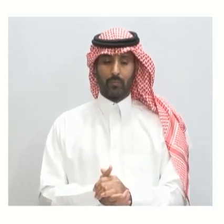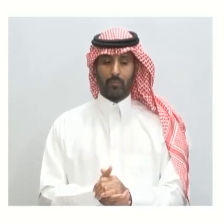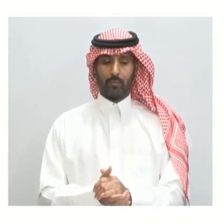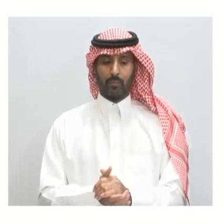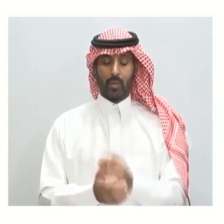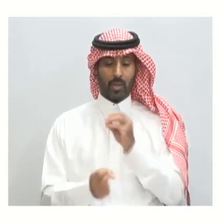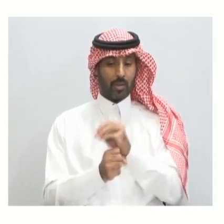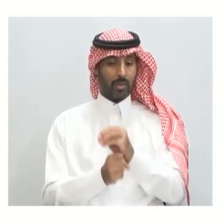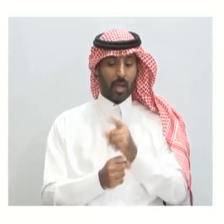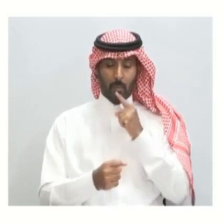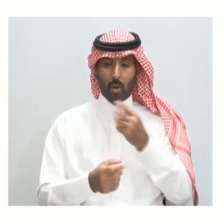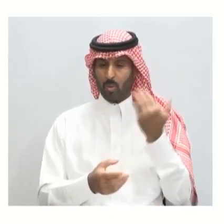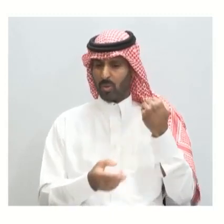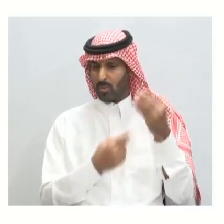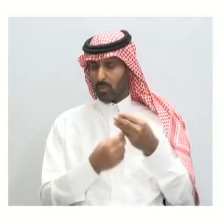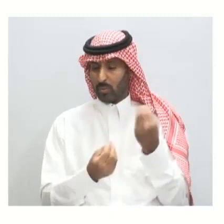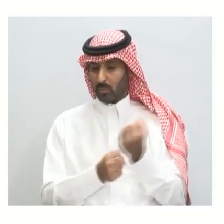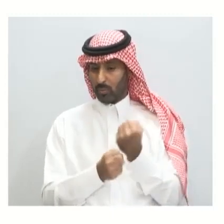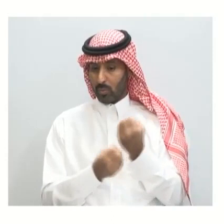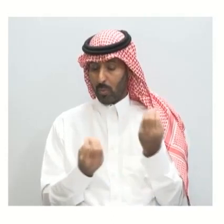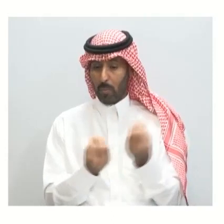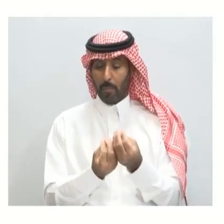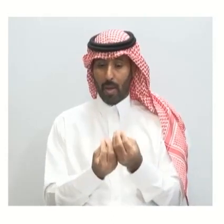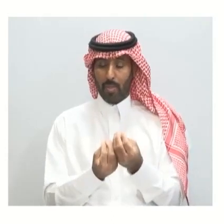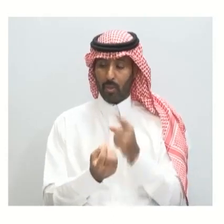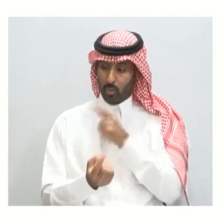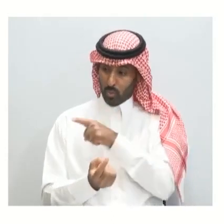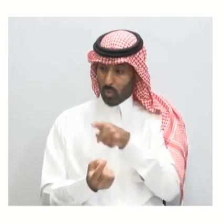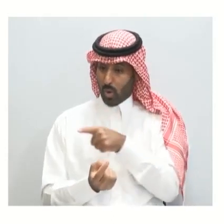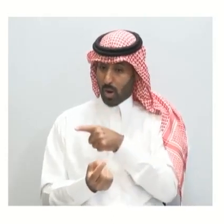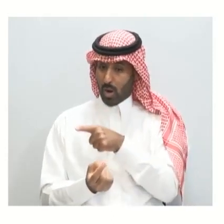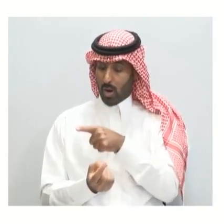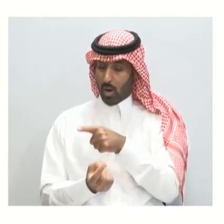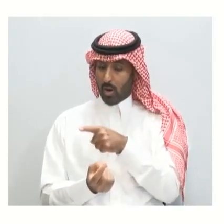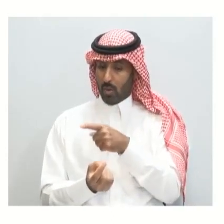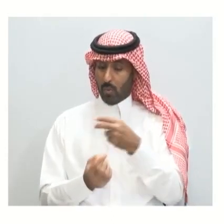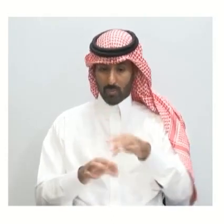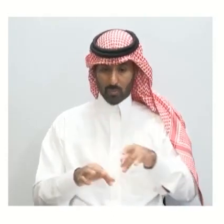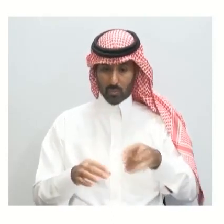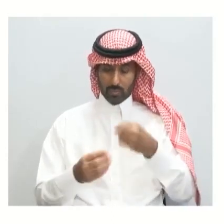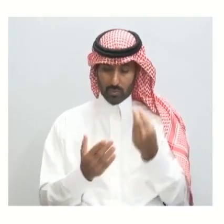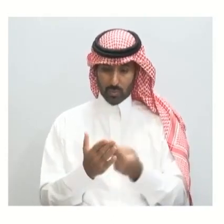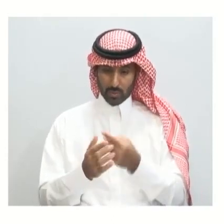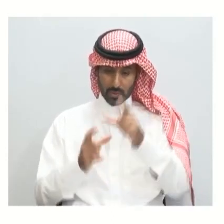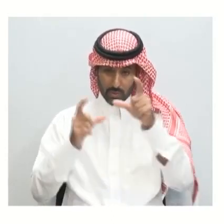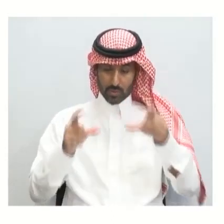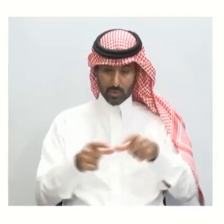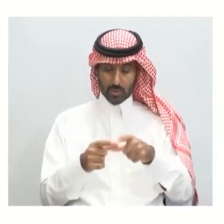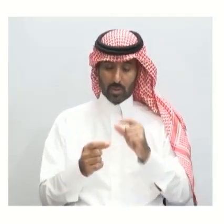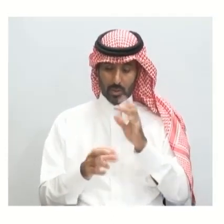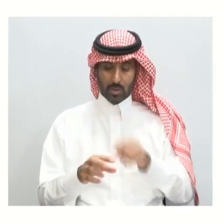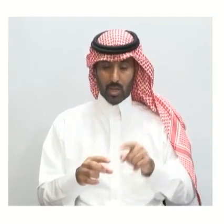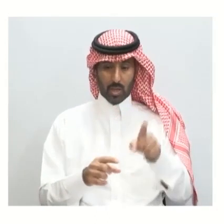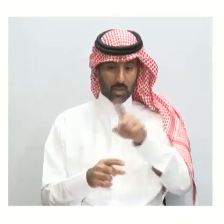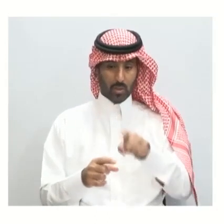So tell us about your experience of working together. You are or are being web designers, aren't you? So we have a tag question